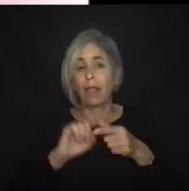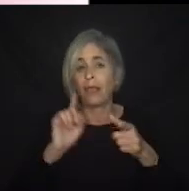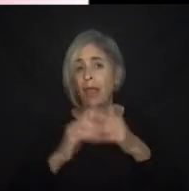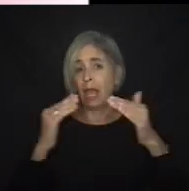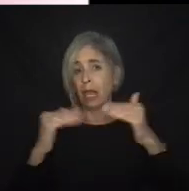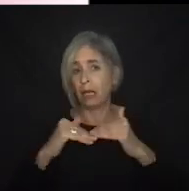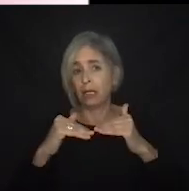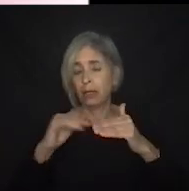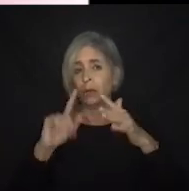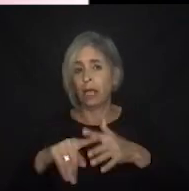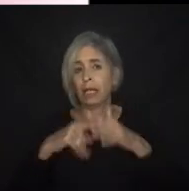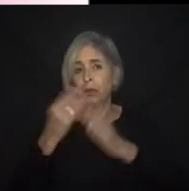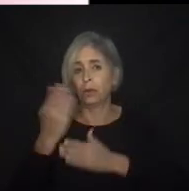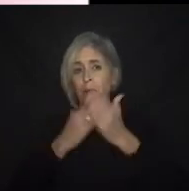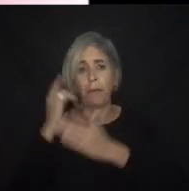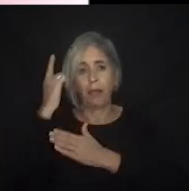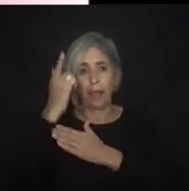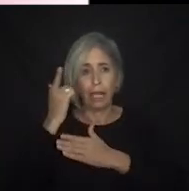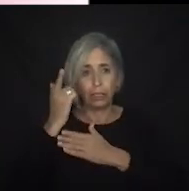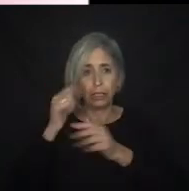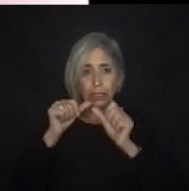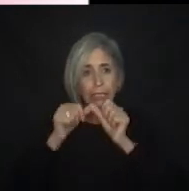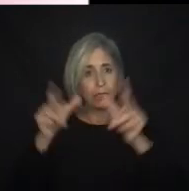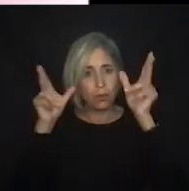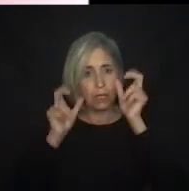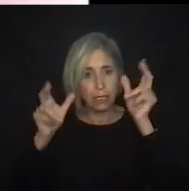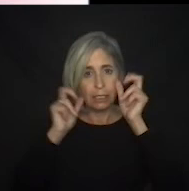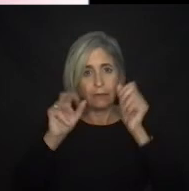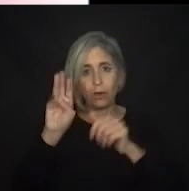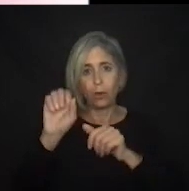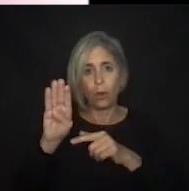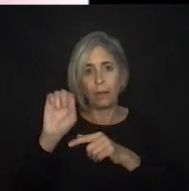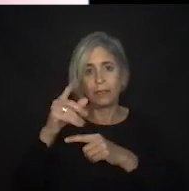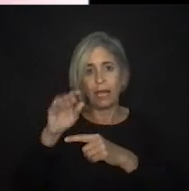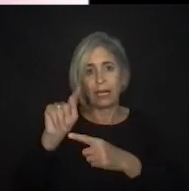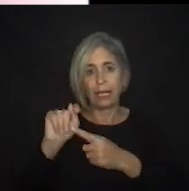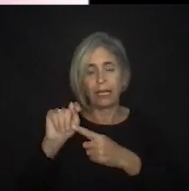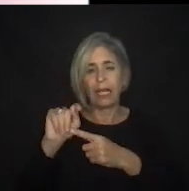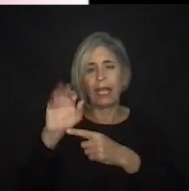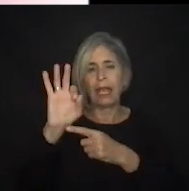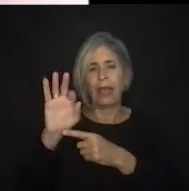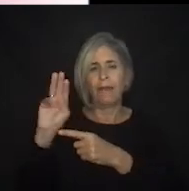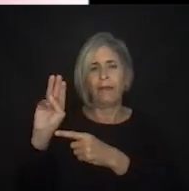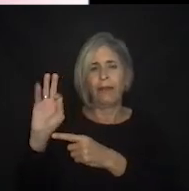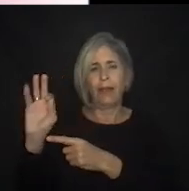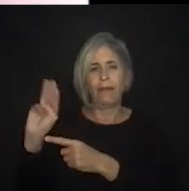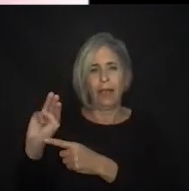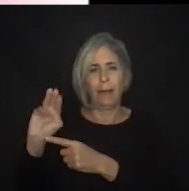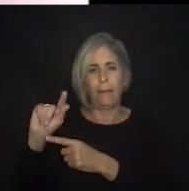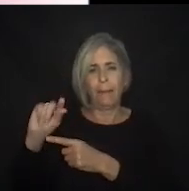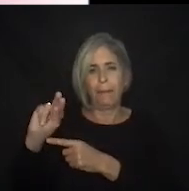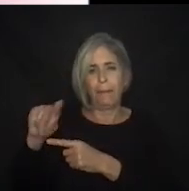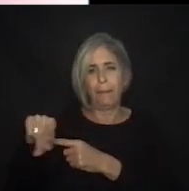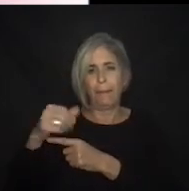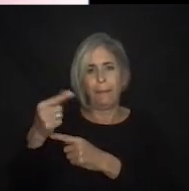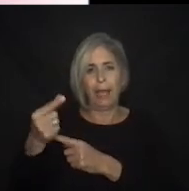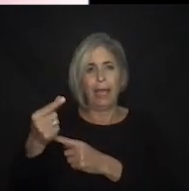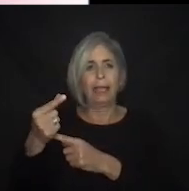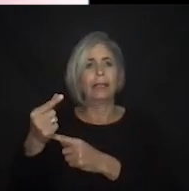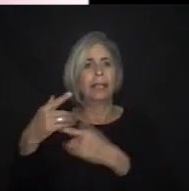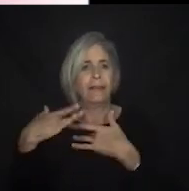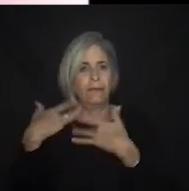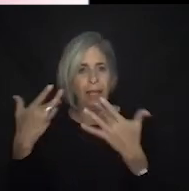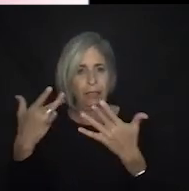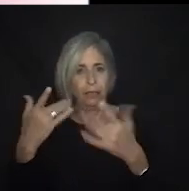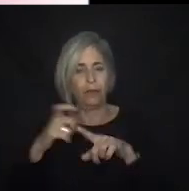Then we're going to execute some logic to continuously listen for WebSocket and FFmpeg events, such as data transmission or statuses sent from the